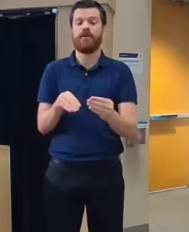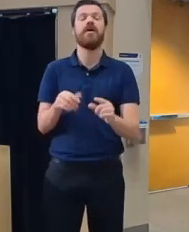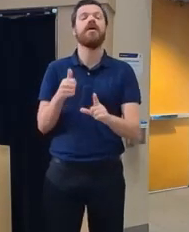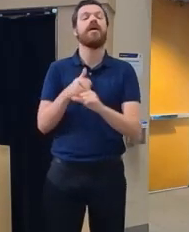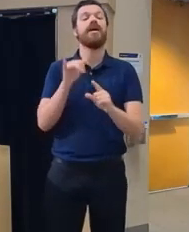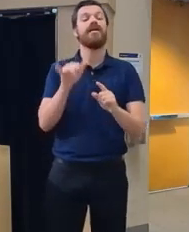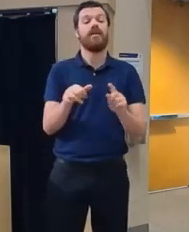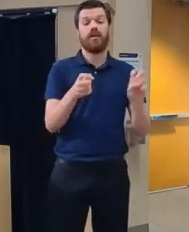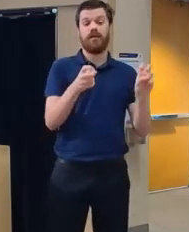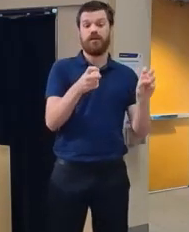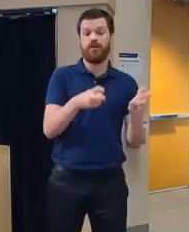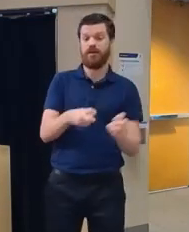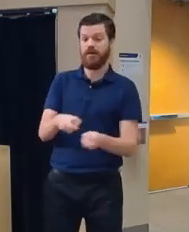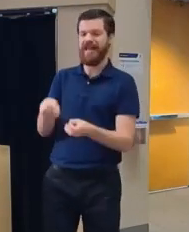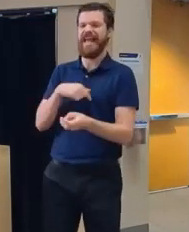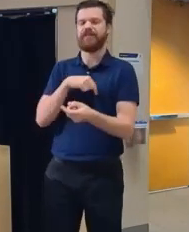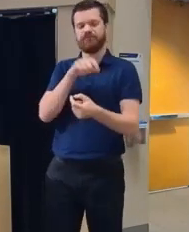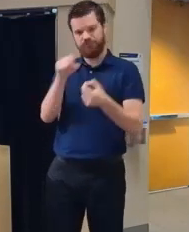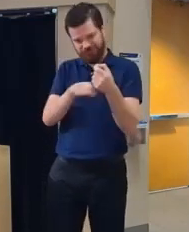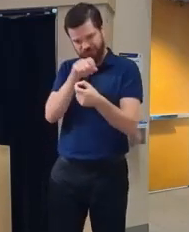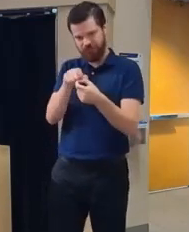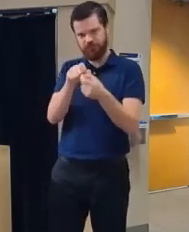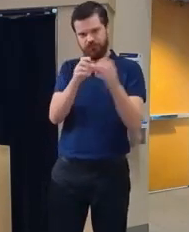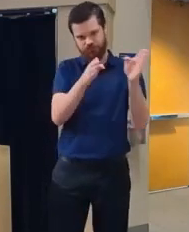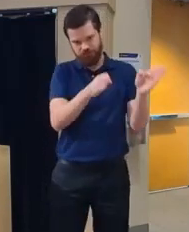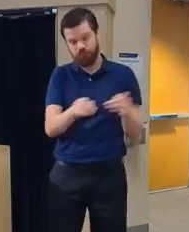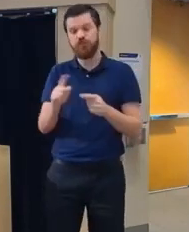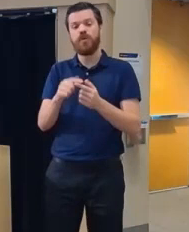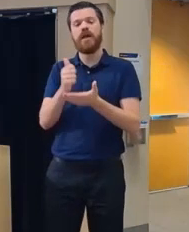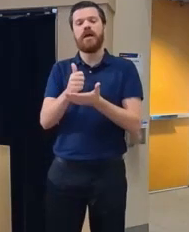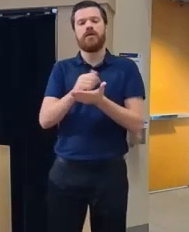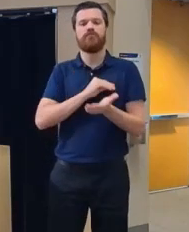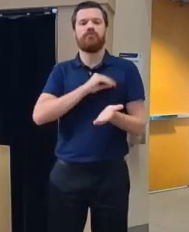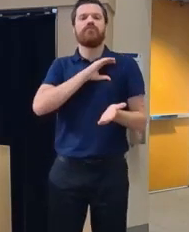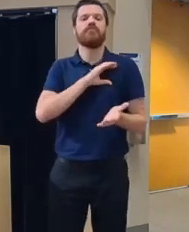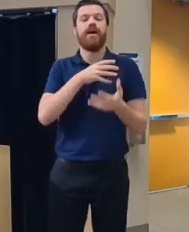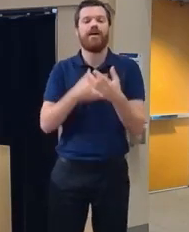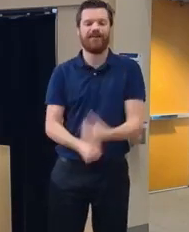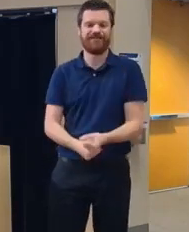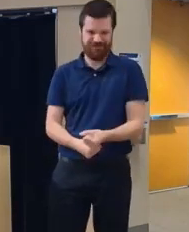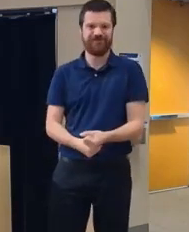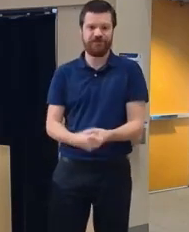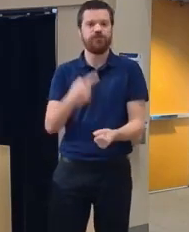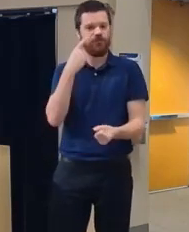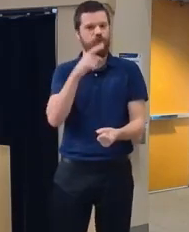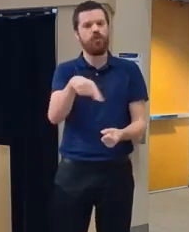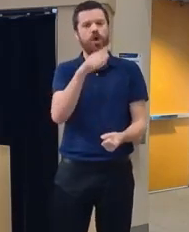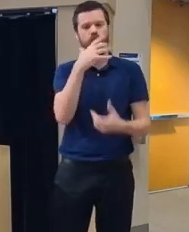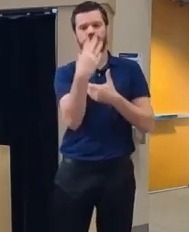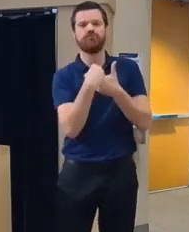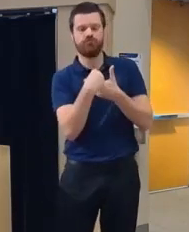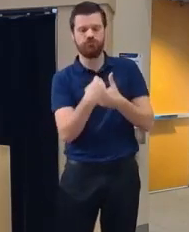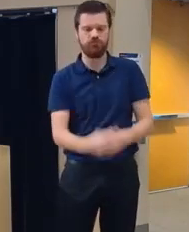very particular way to build confidence for the